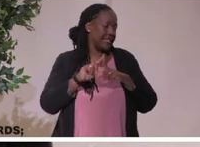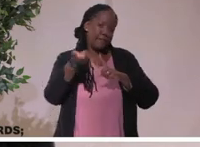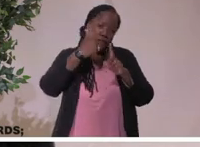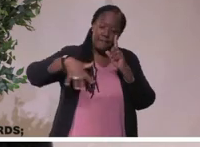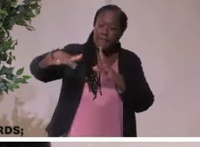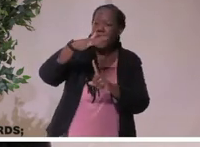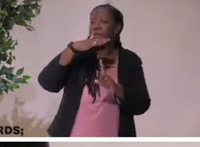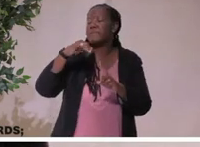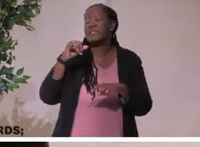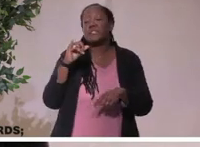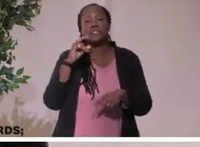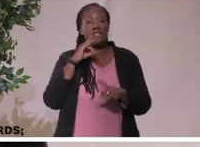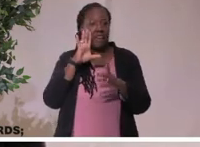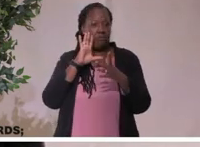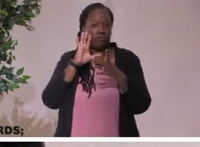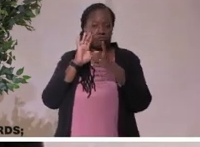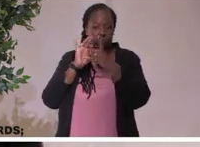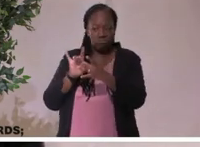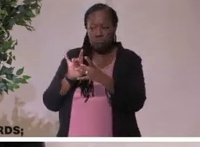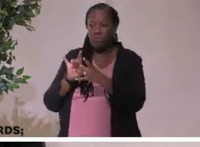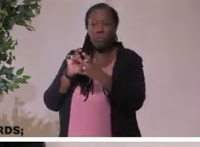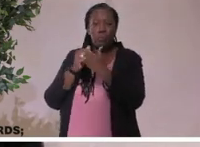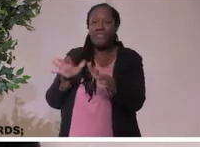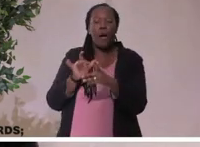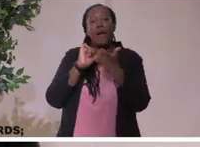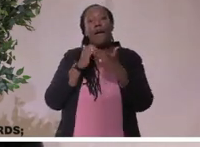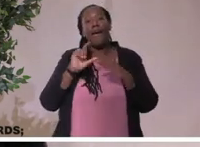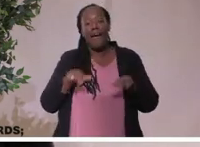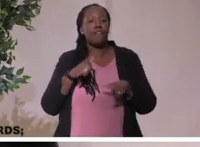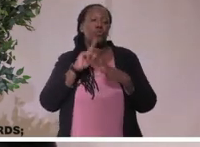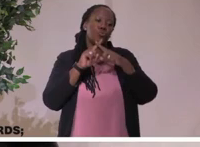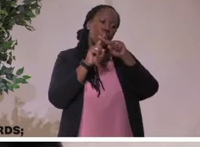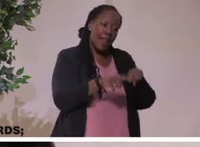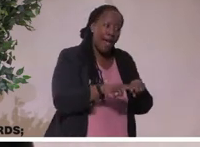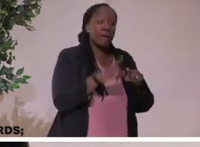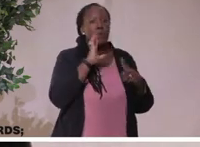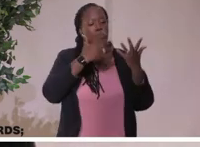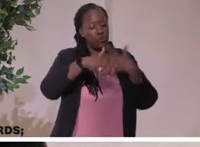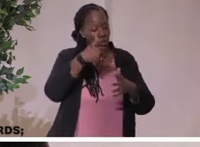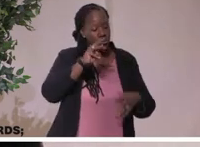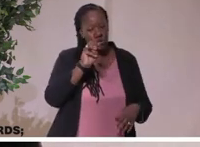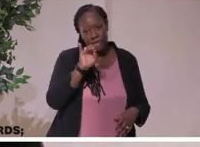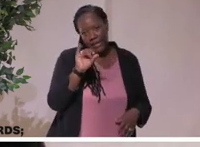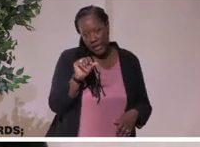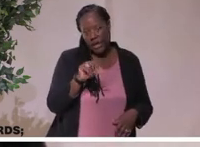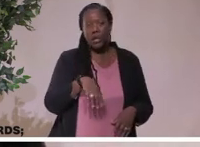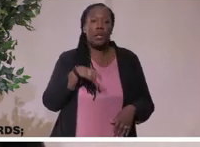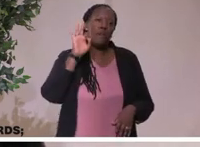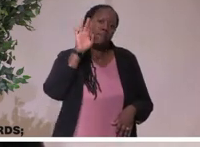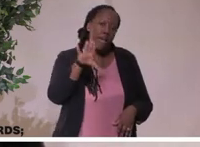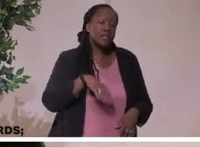environment that is very direct without relying on major social media platform like Facebook or